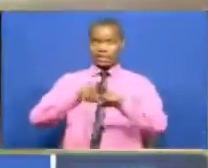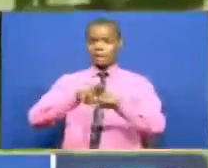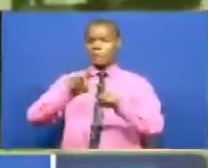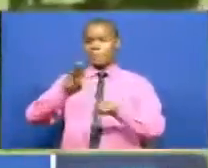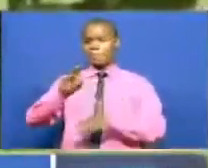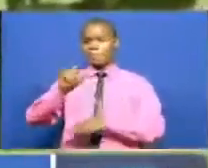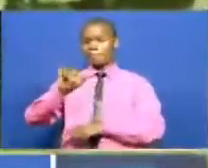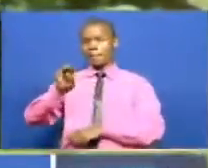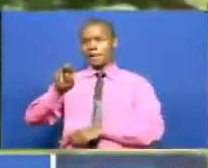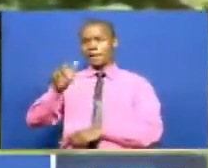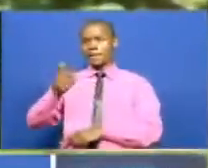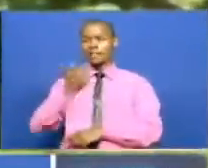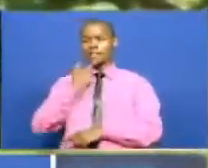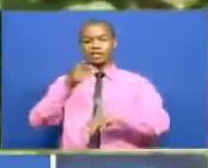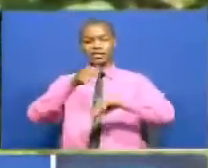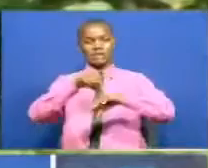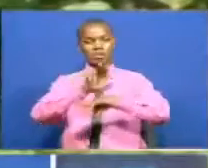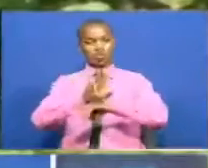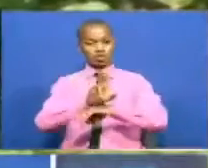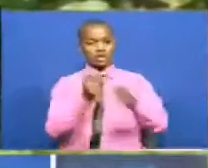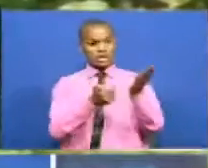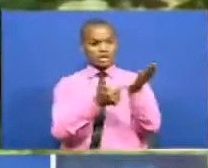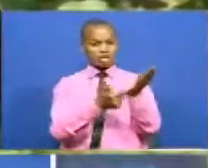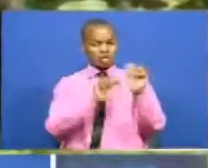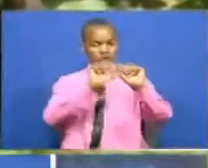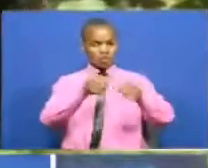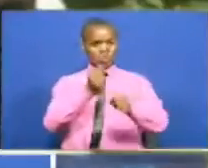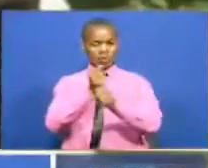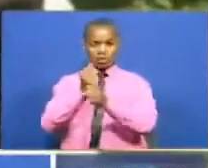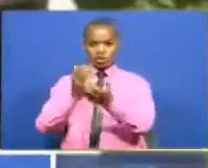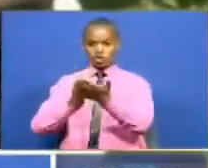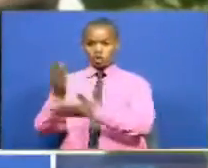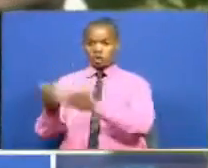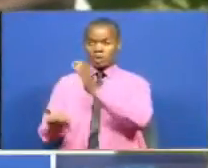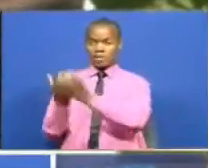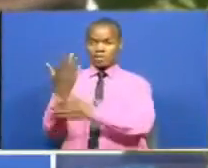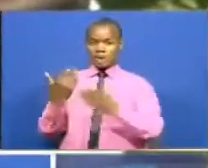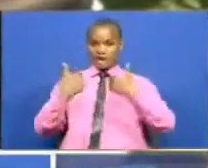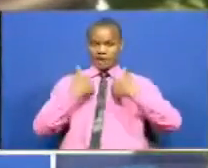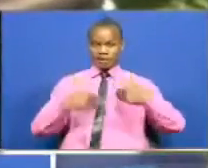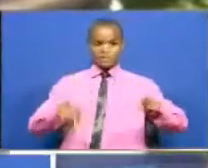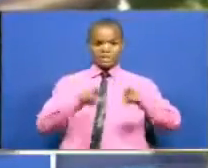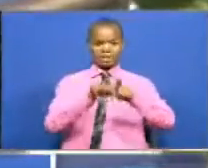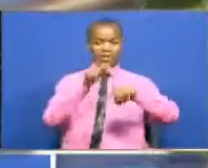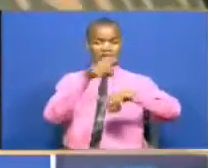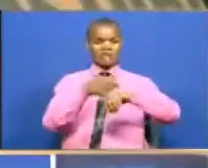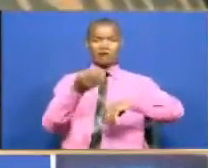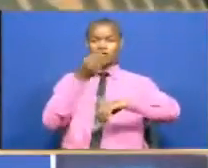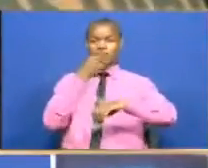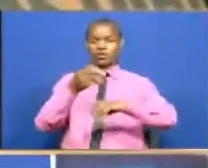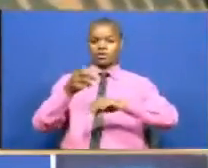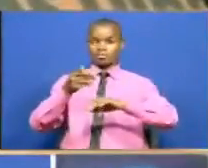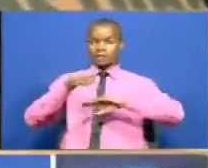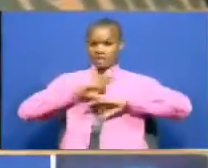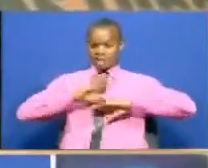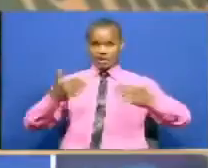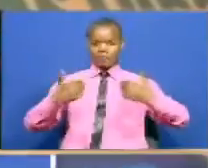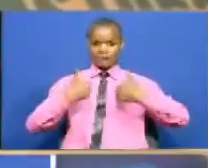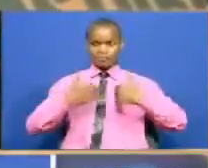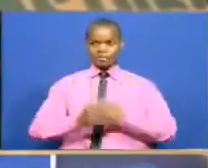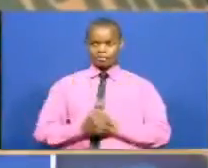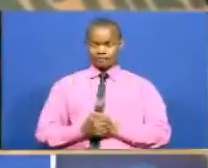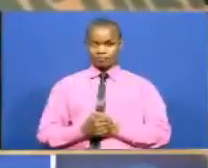smart technology would go a long way in enhancing production, hence a step further towards food security. The Kenya Plant